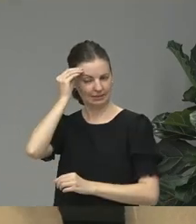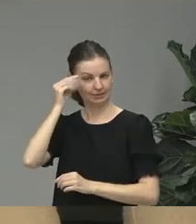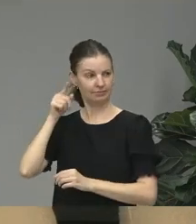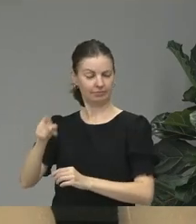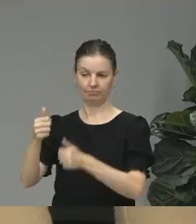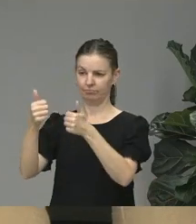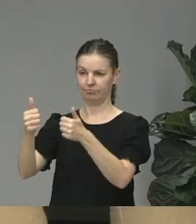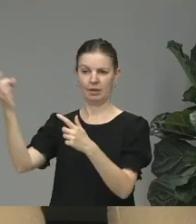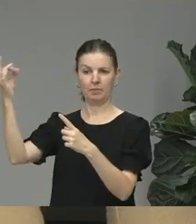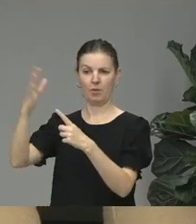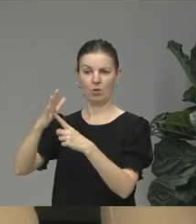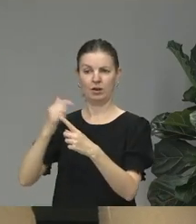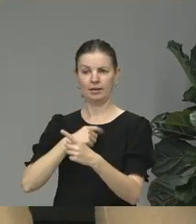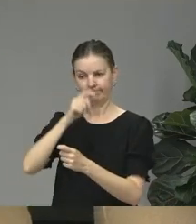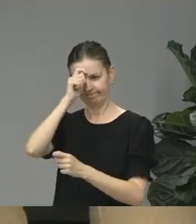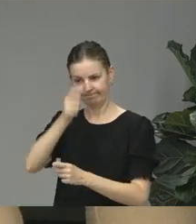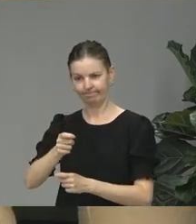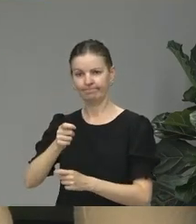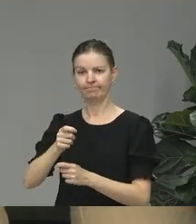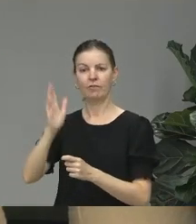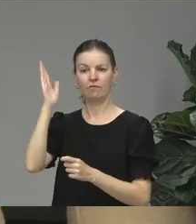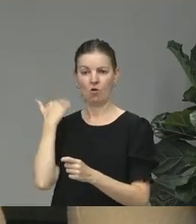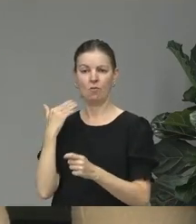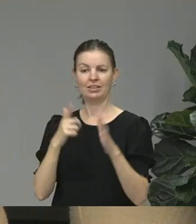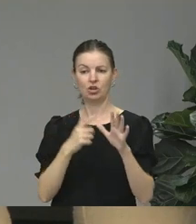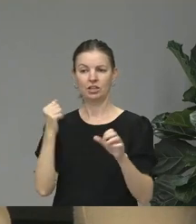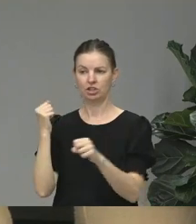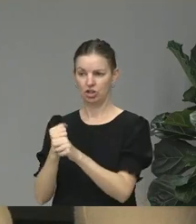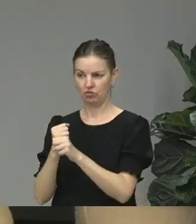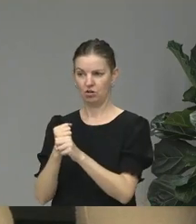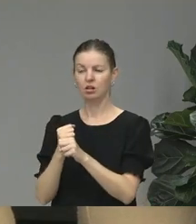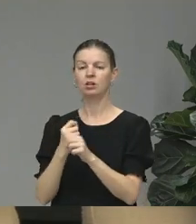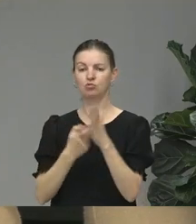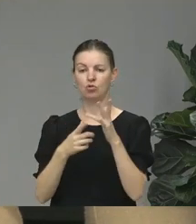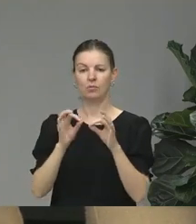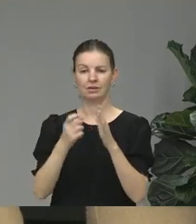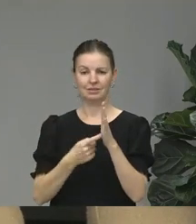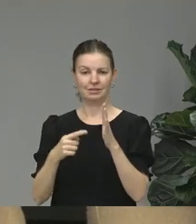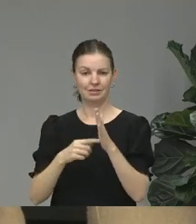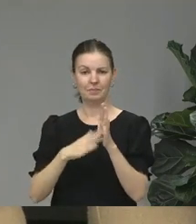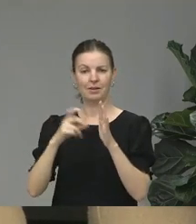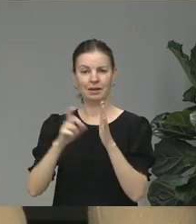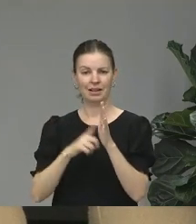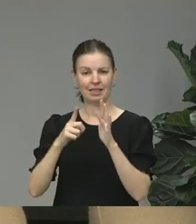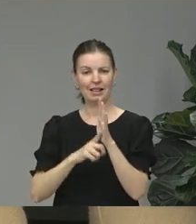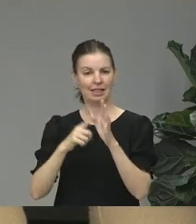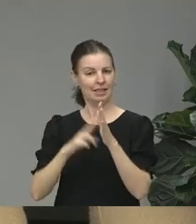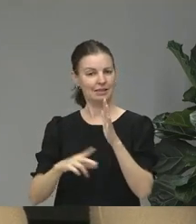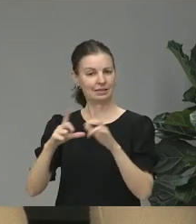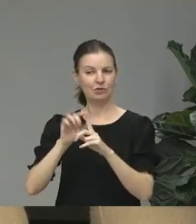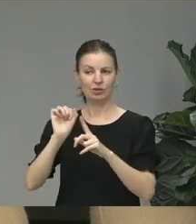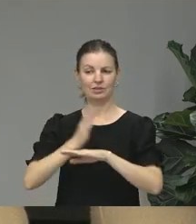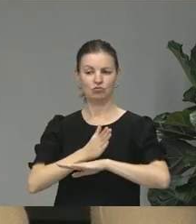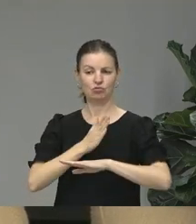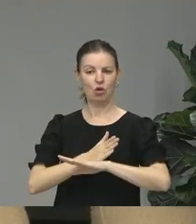I acknowledge former Attorney General Robert McClellan, now Deputy Chief Justice of the Family Court, for his role in relation to